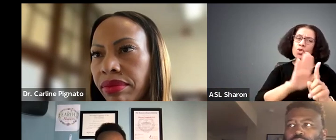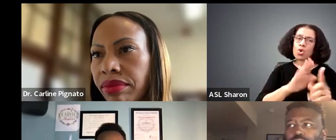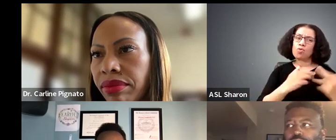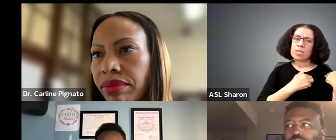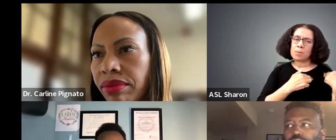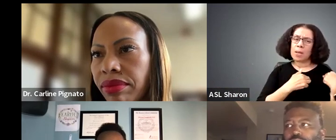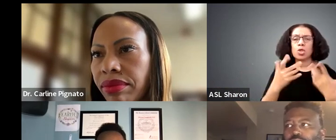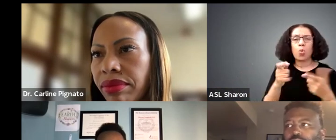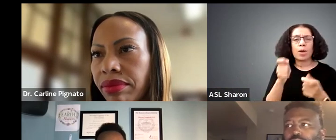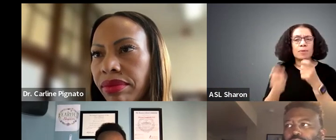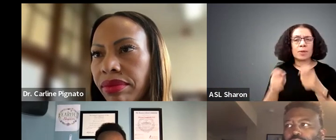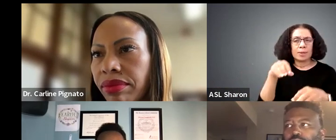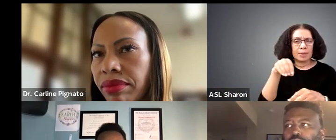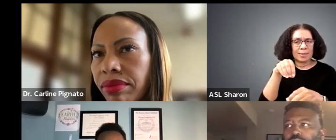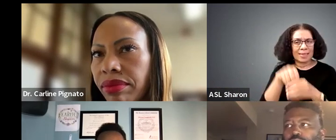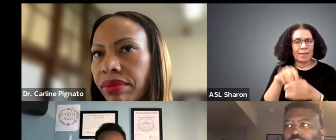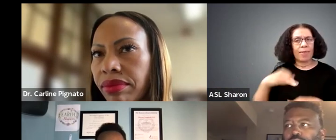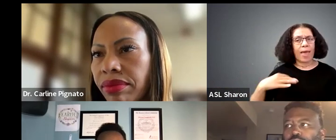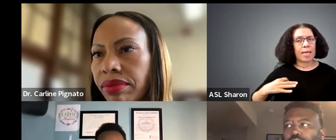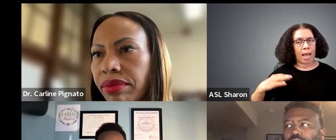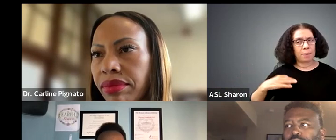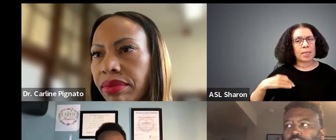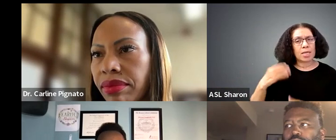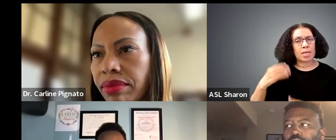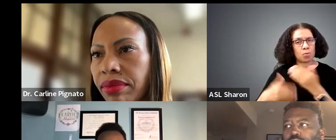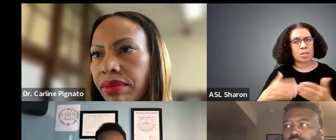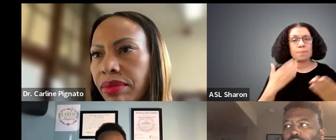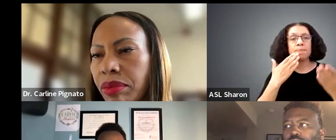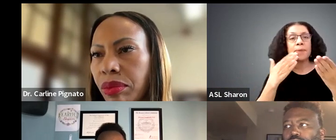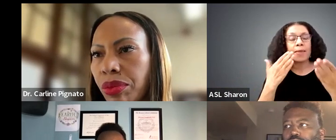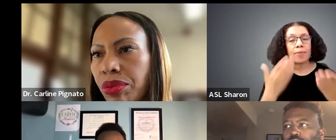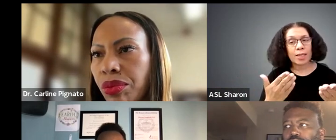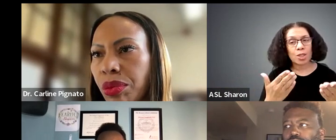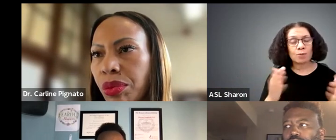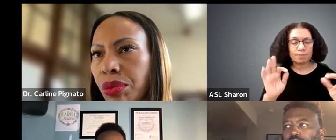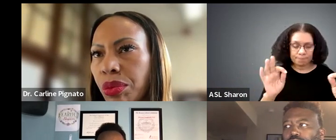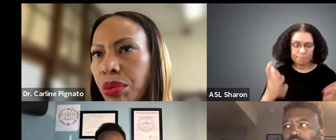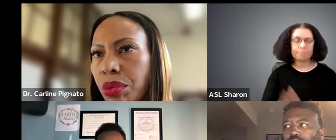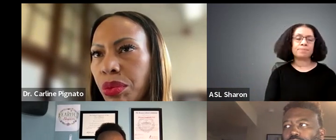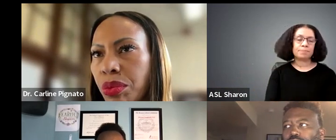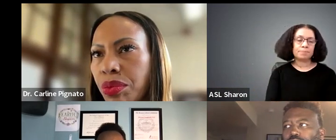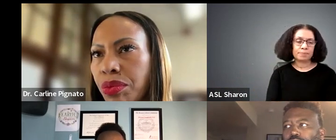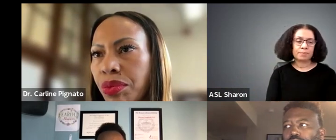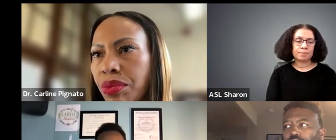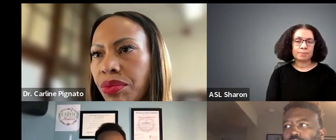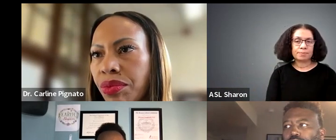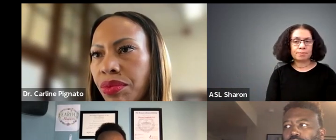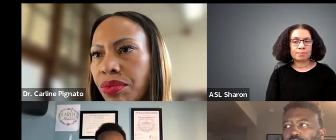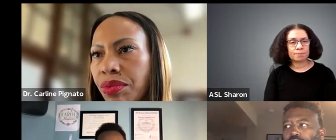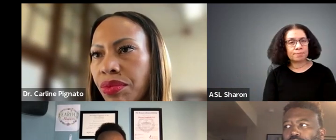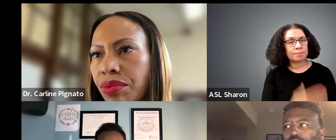to correct it in the actual application process. Thank you for indulging me. Thank you, Mr.